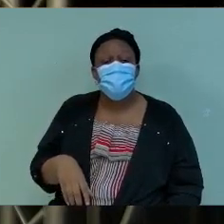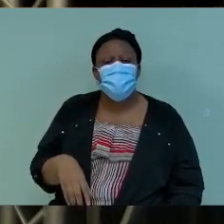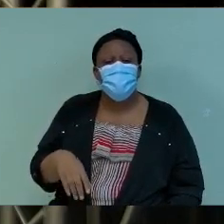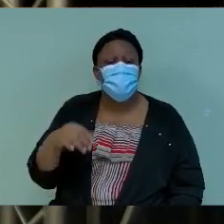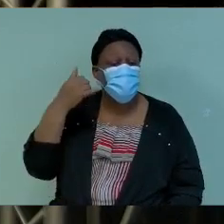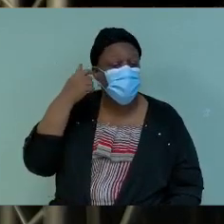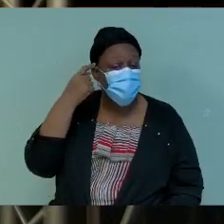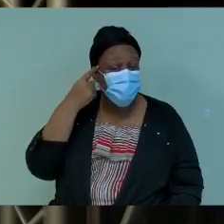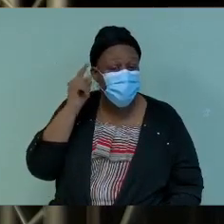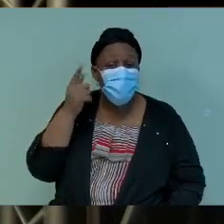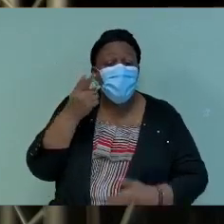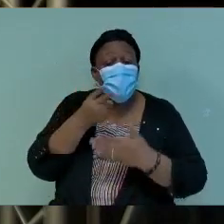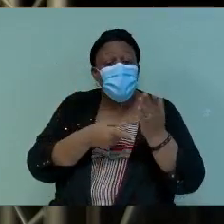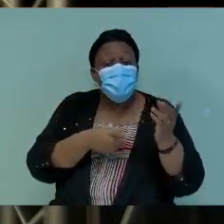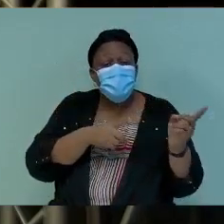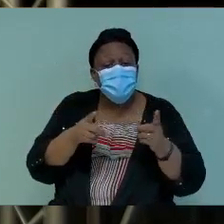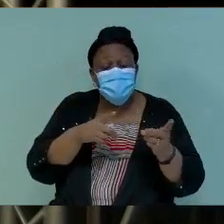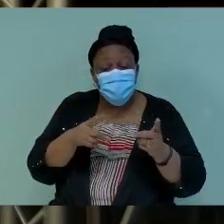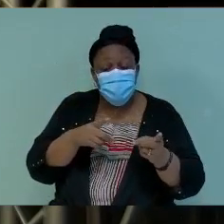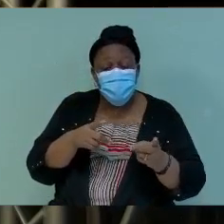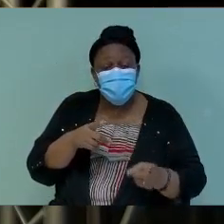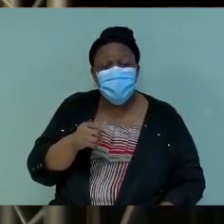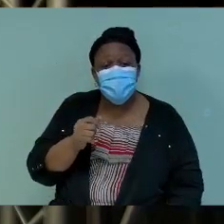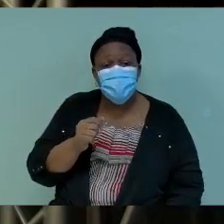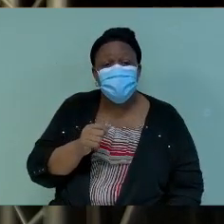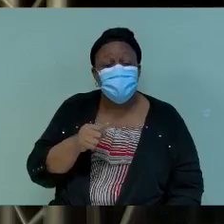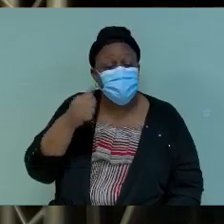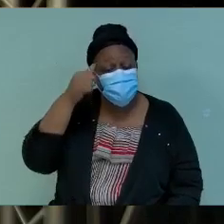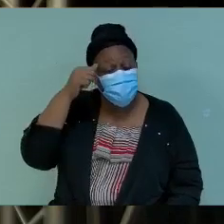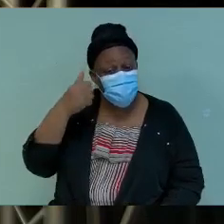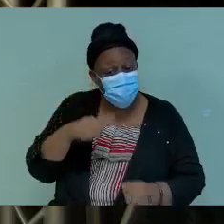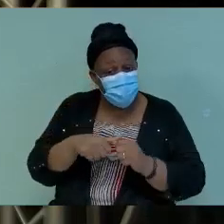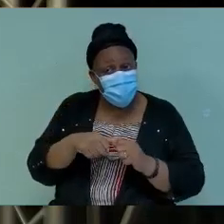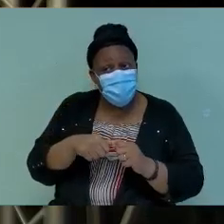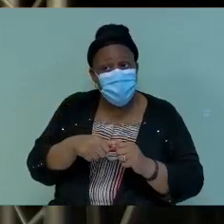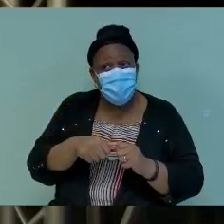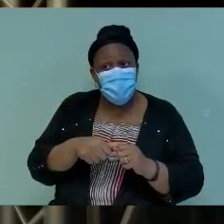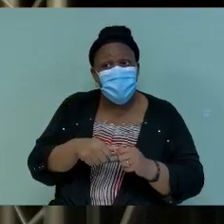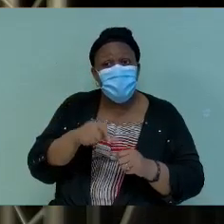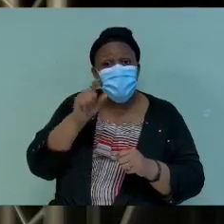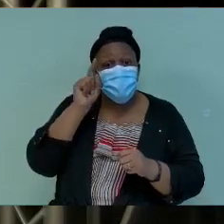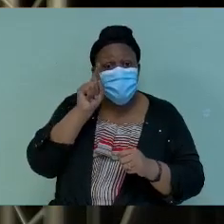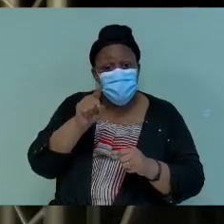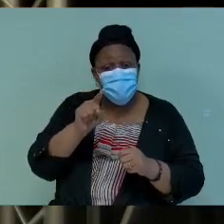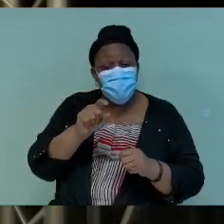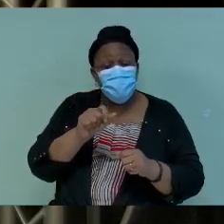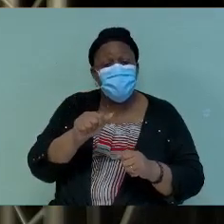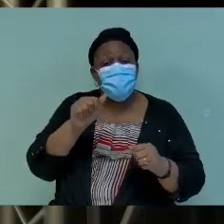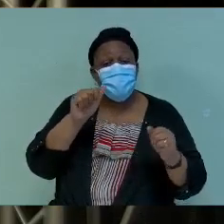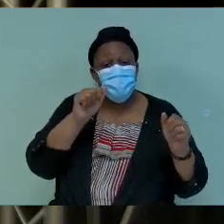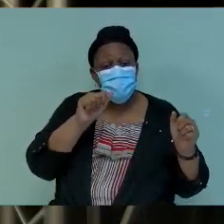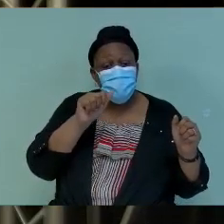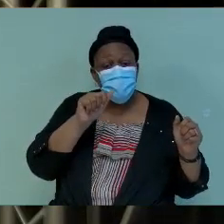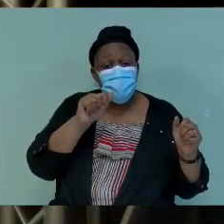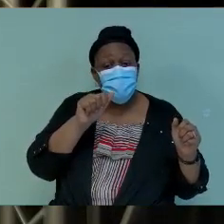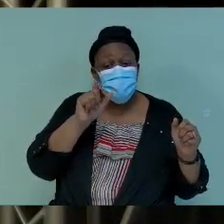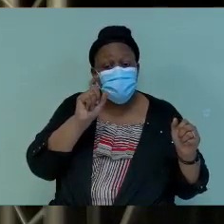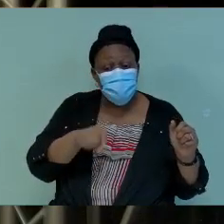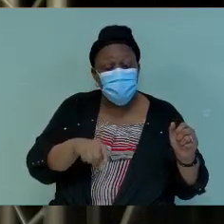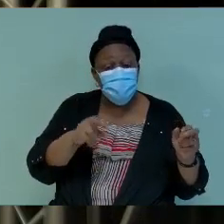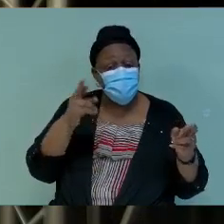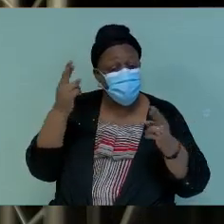for advice on what to do. Remember, your actions count.